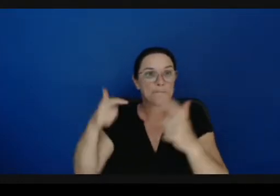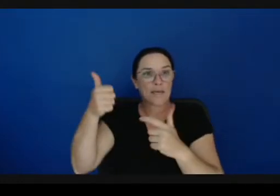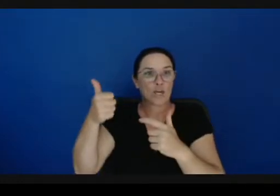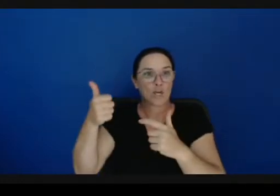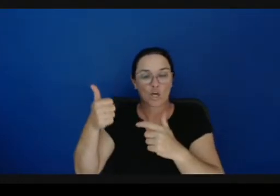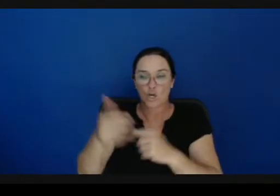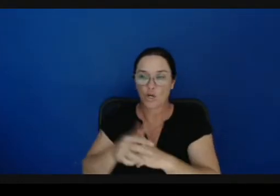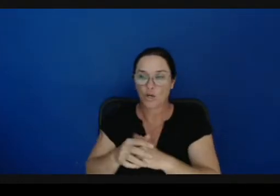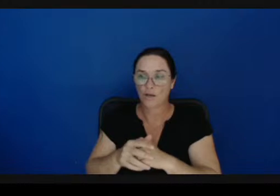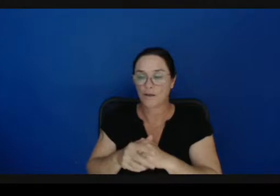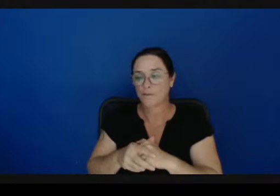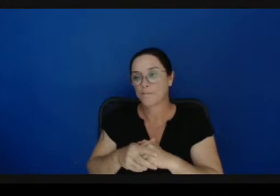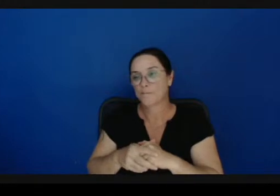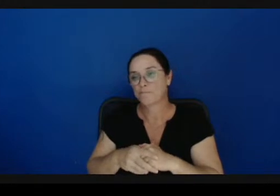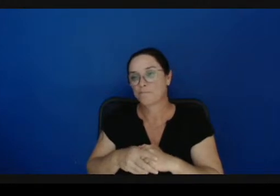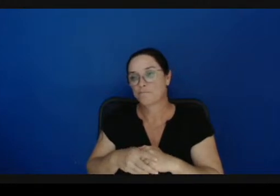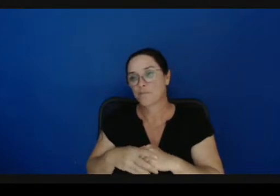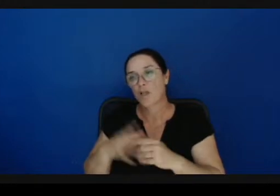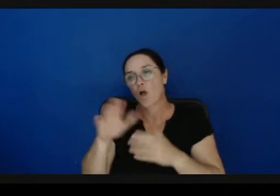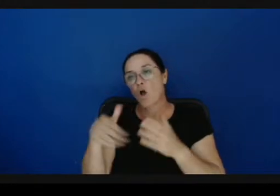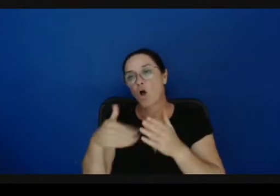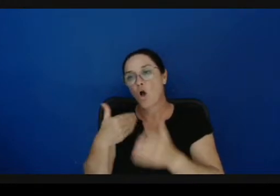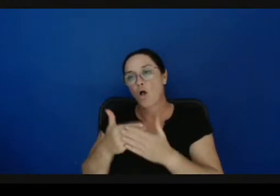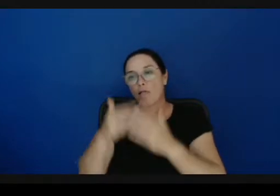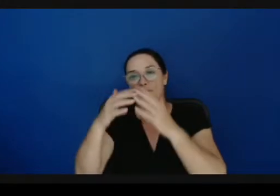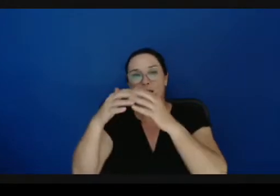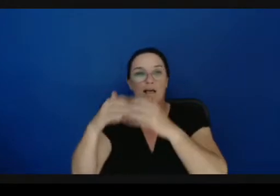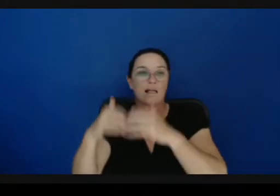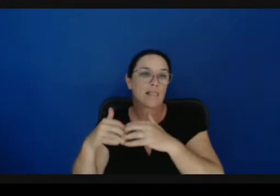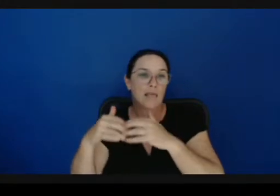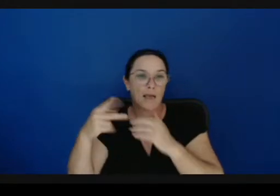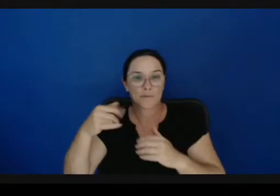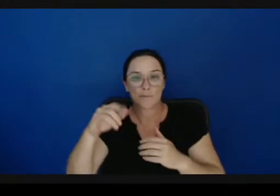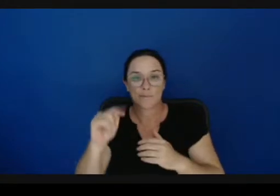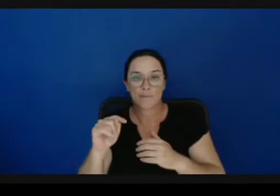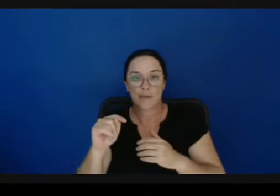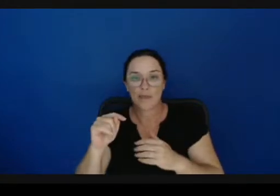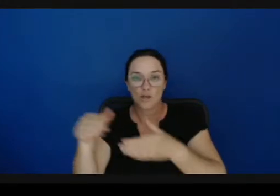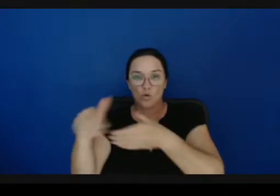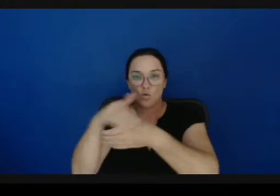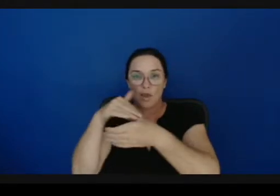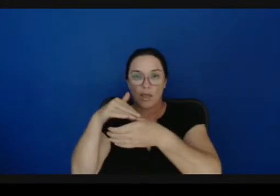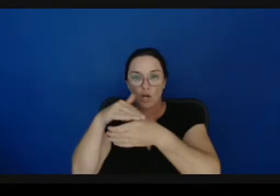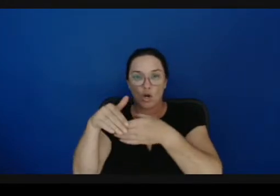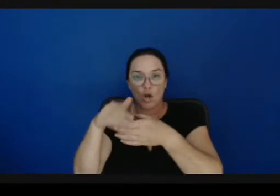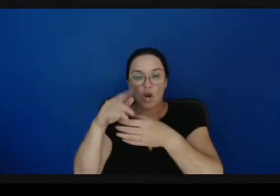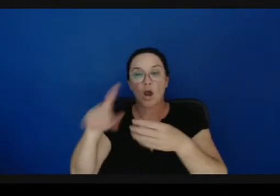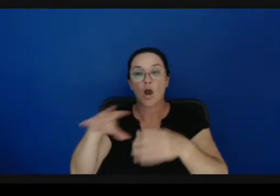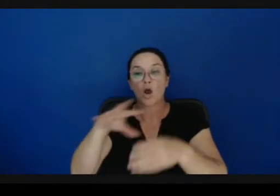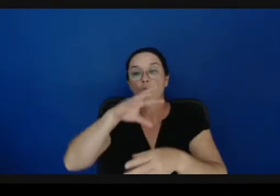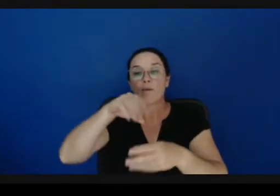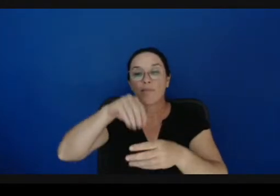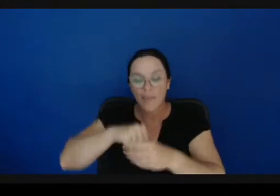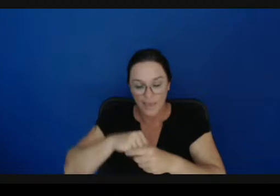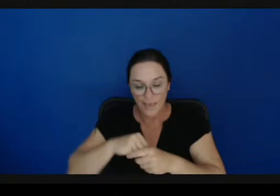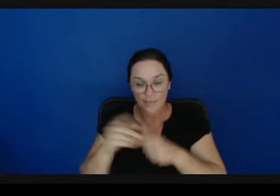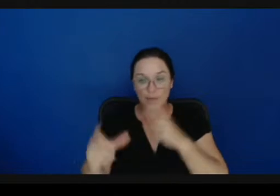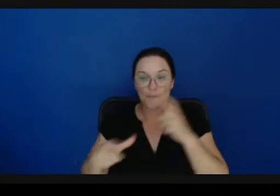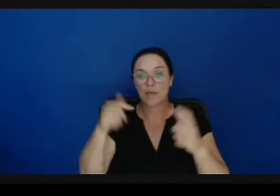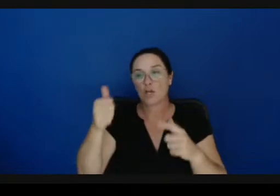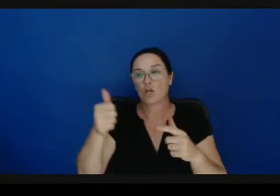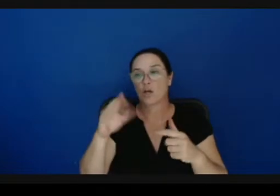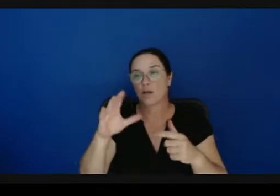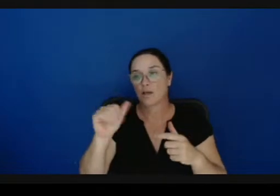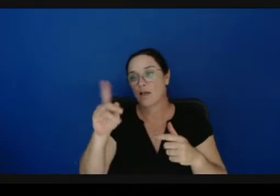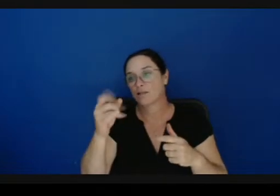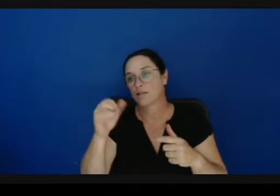caldera ring fault, and all the collapsed pit craters in there lie within this bigger caldera feature. So when we talk about the